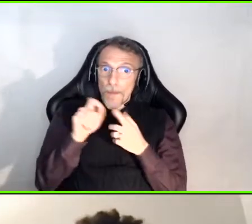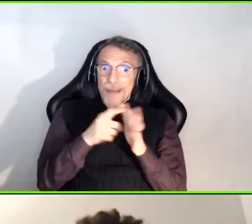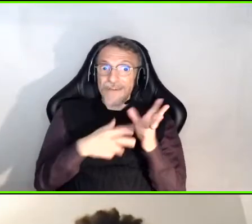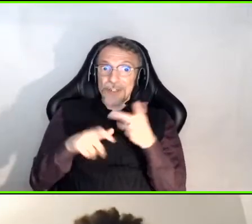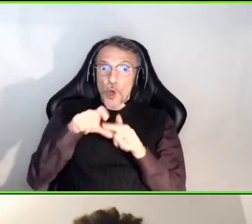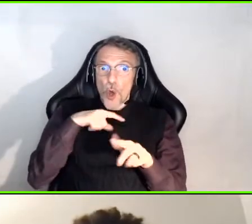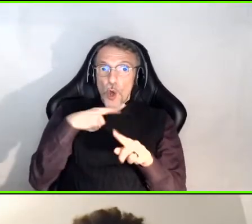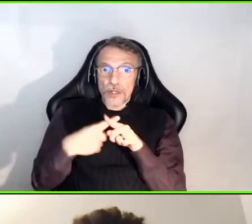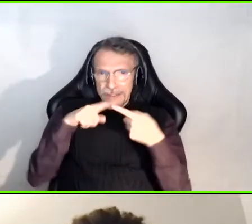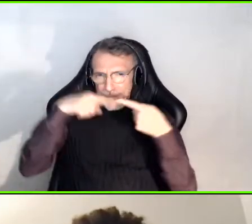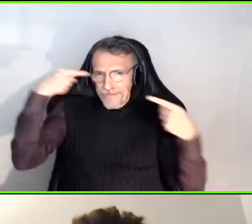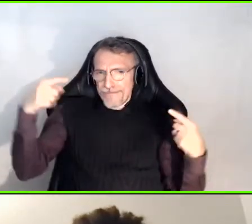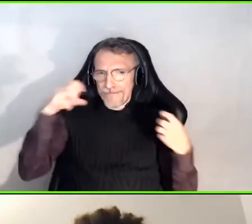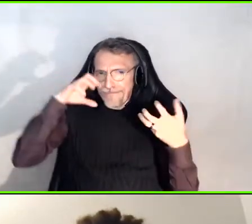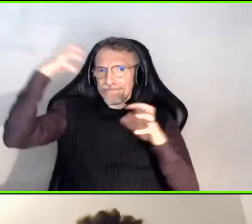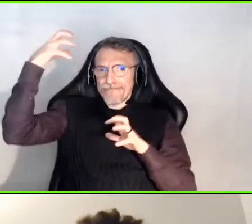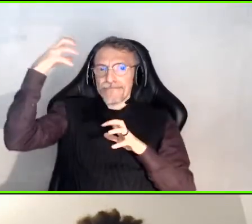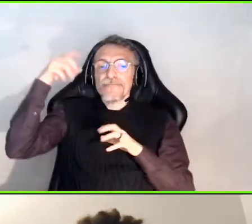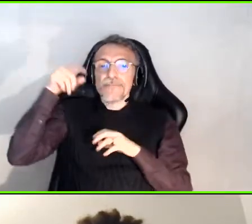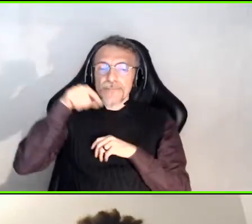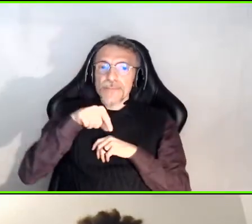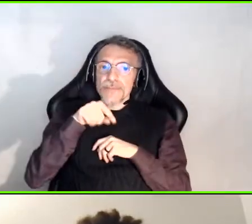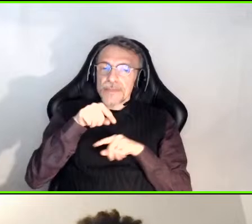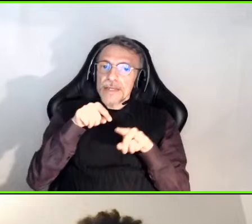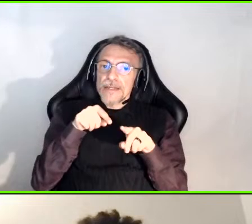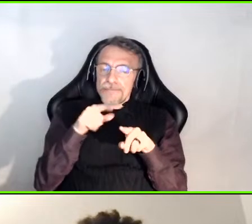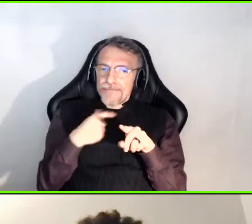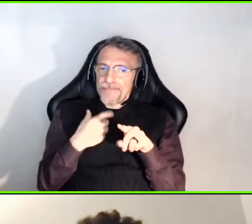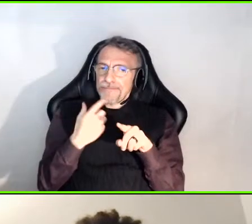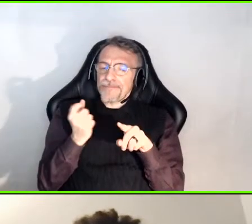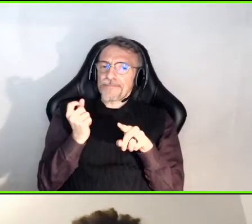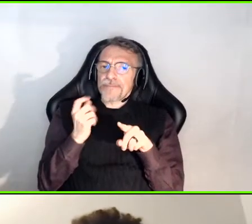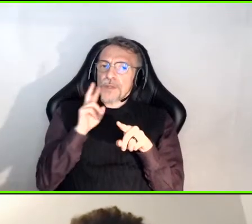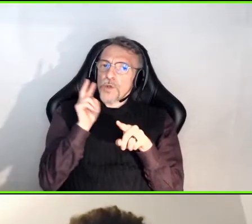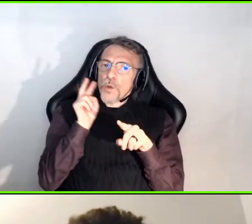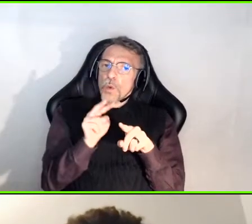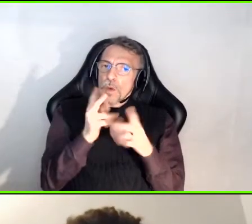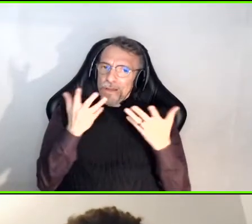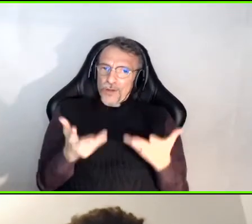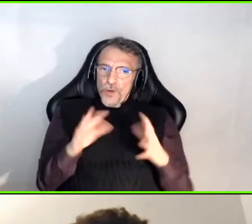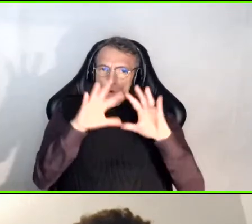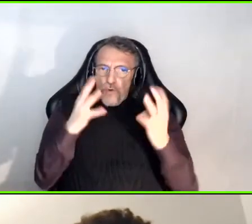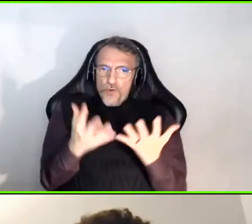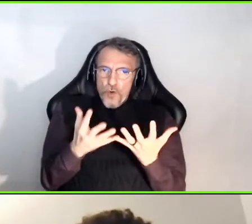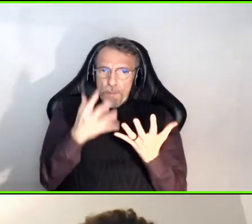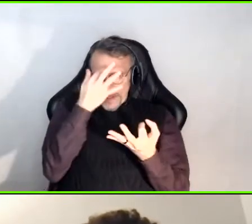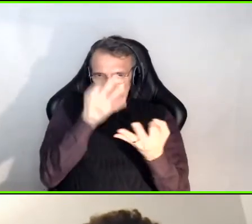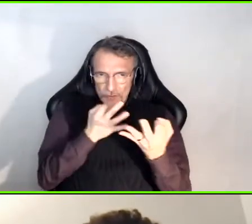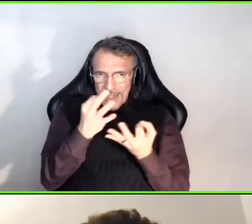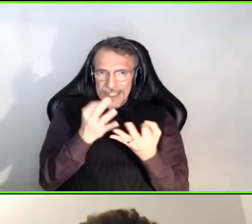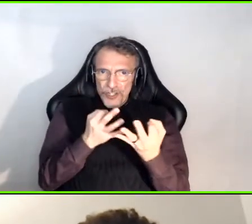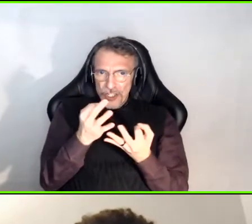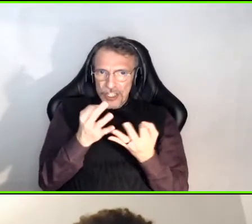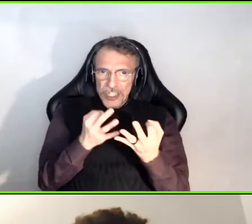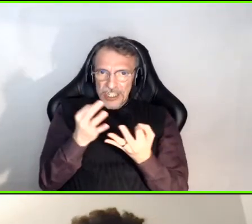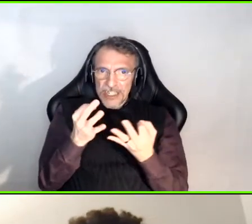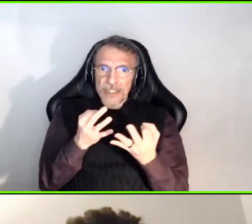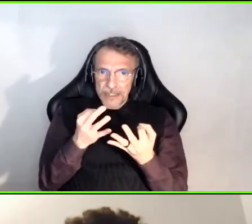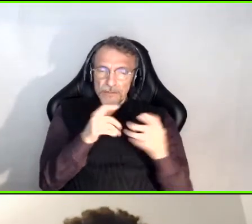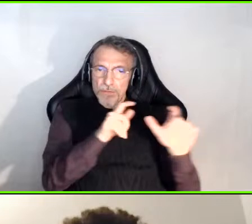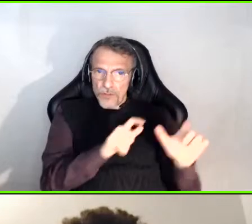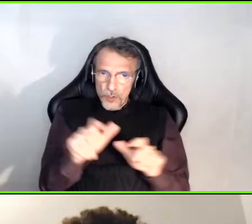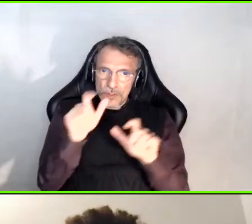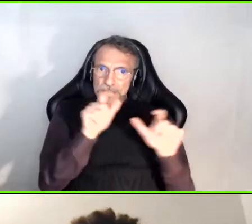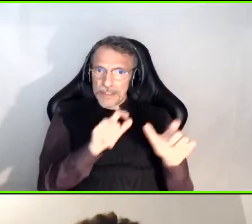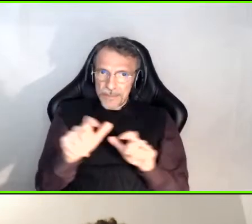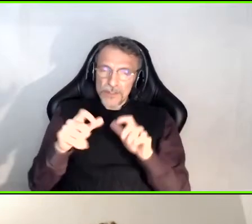present, Andreas, for example, we're looking at the current global strategy, which is to meet the sustainable